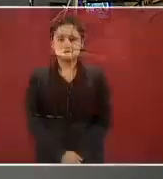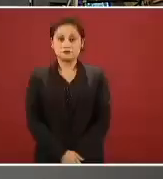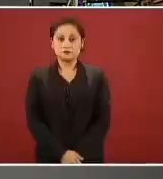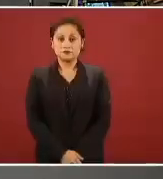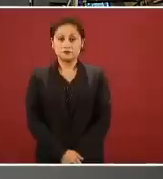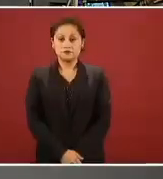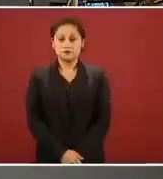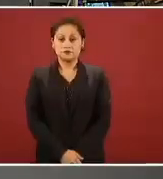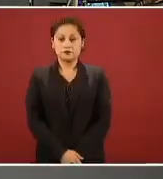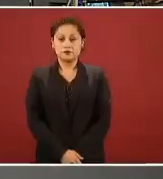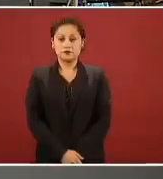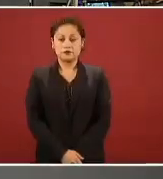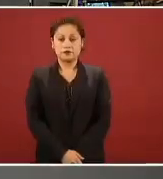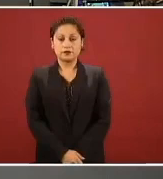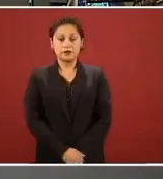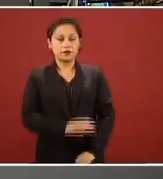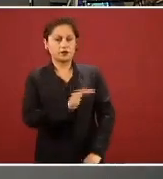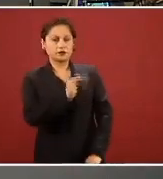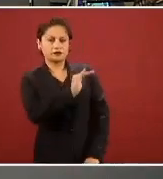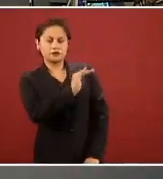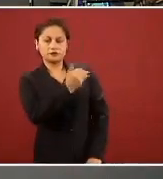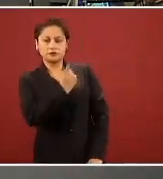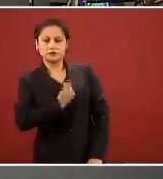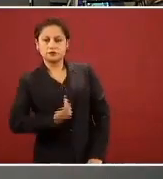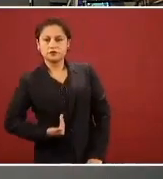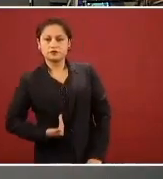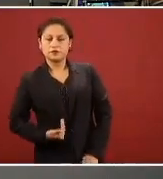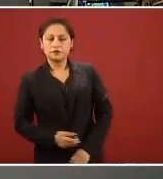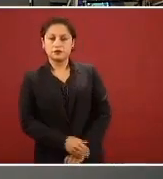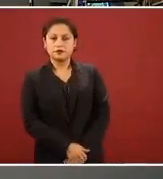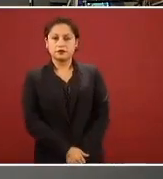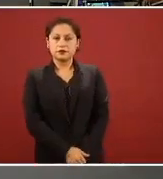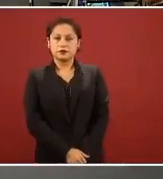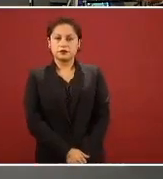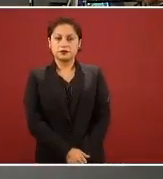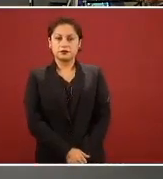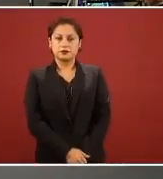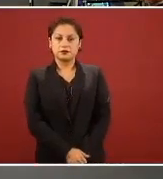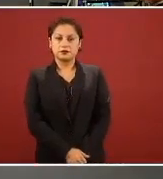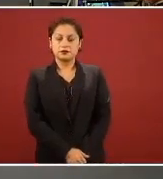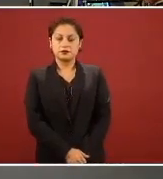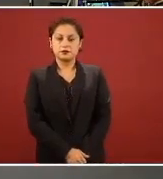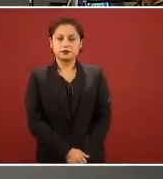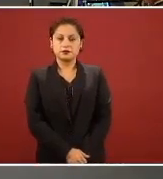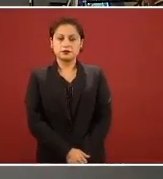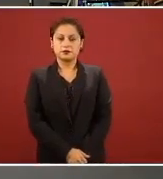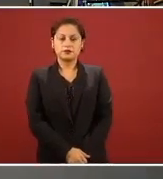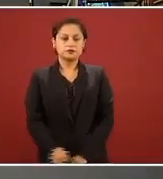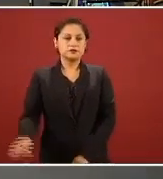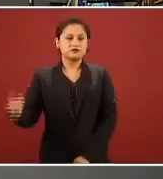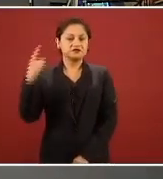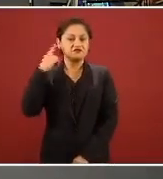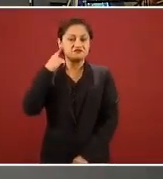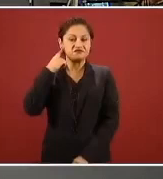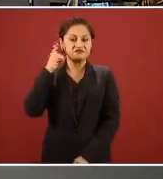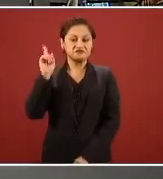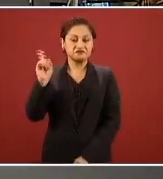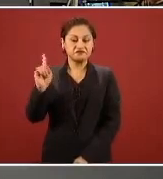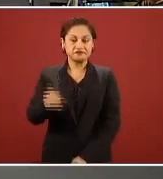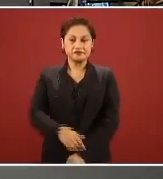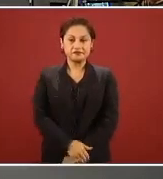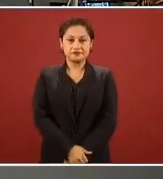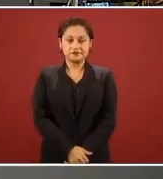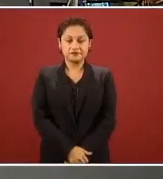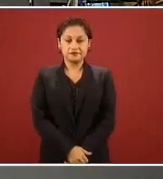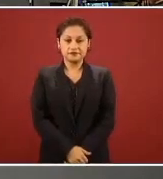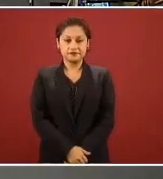second question, Mr. President. Presidente, incluso les había expuesto que anteriormente ellos sí